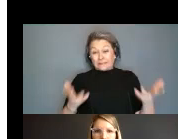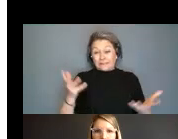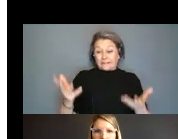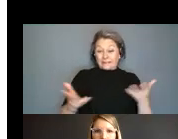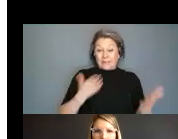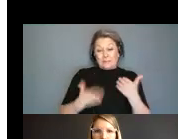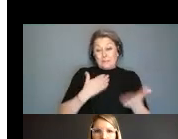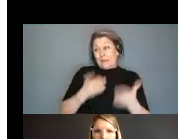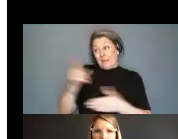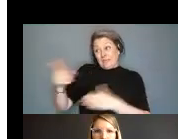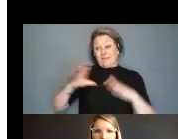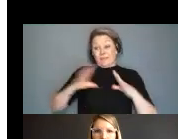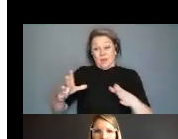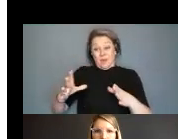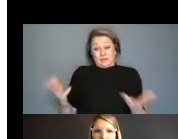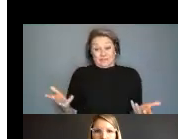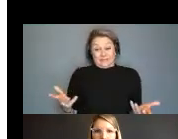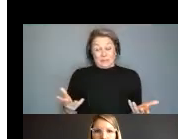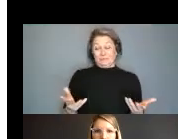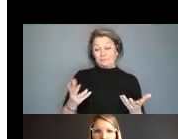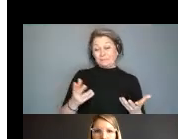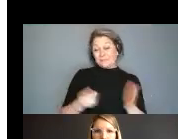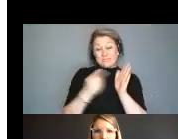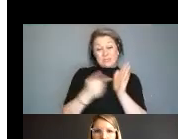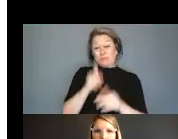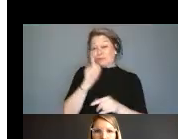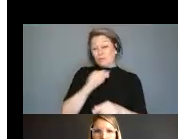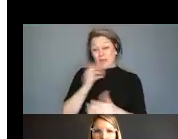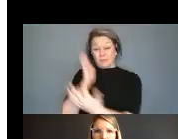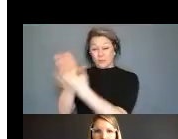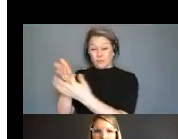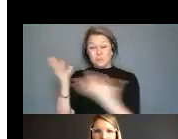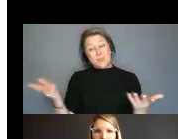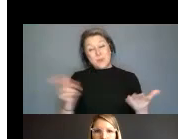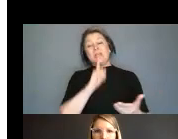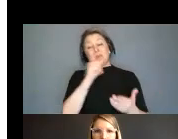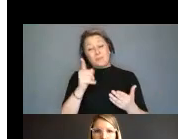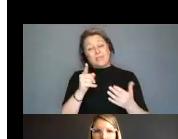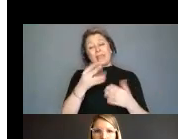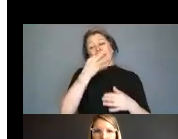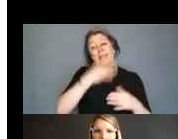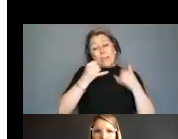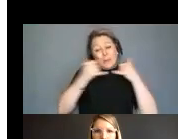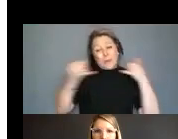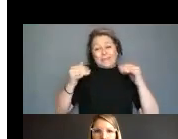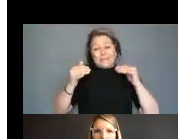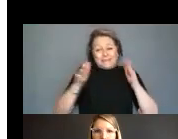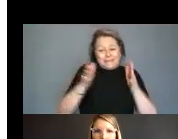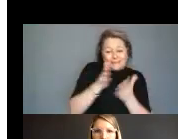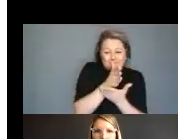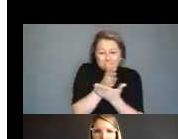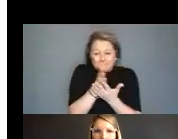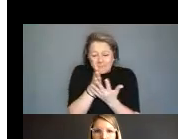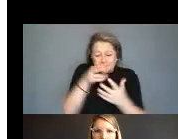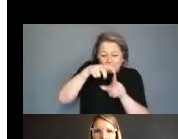assessing someone's capacity. So it's something that we're very careful to use